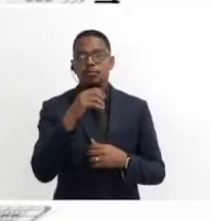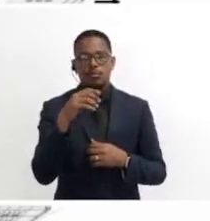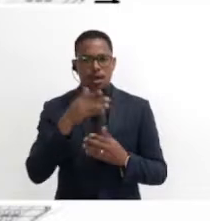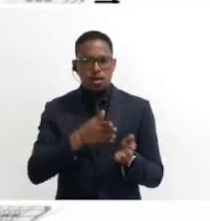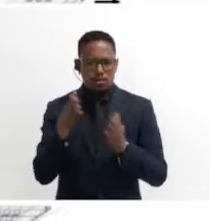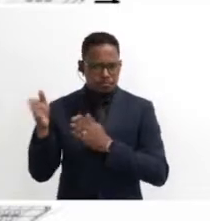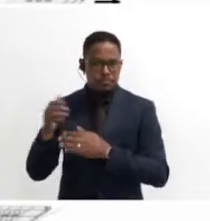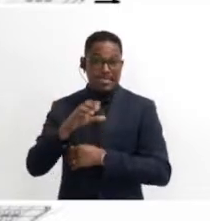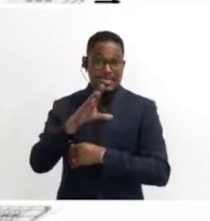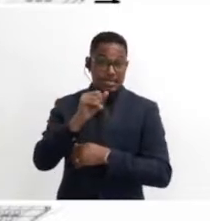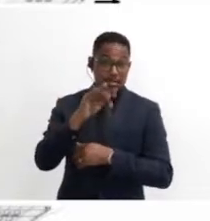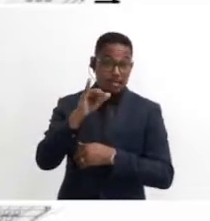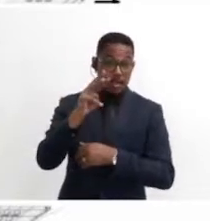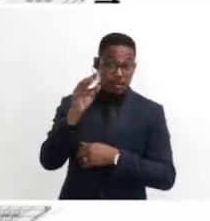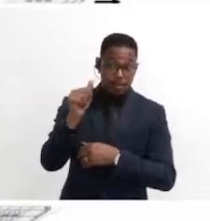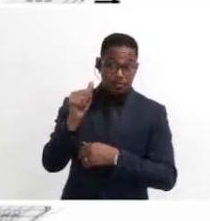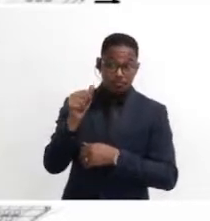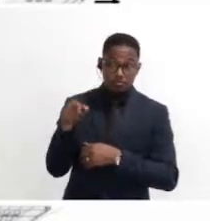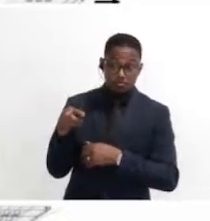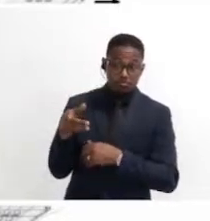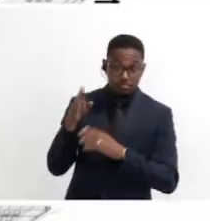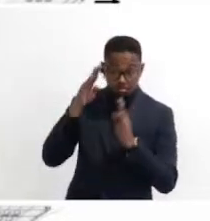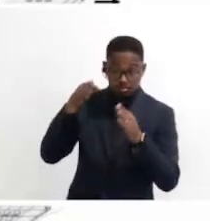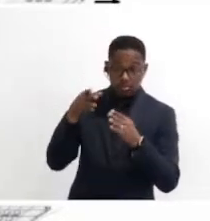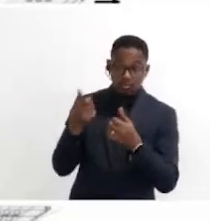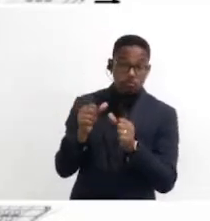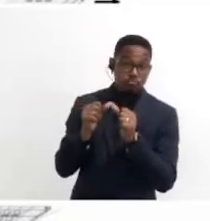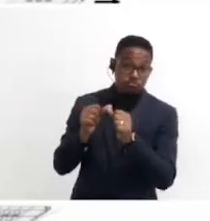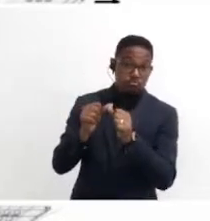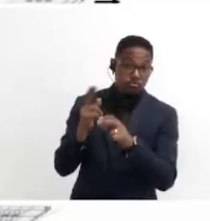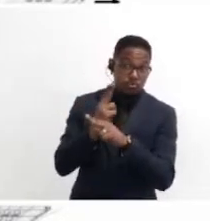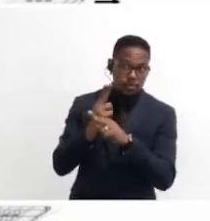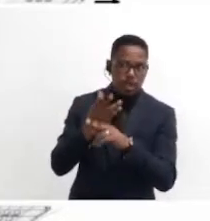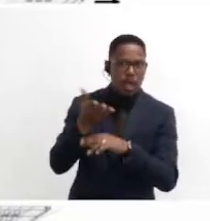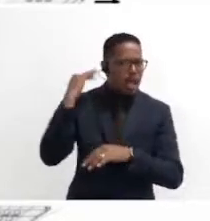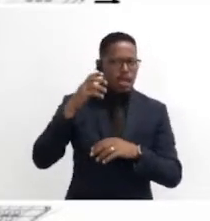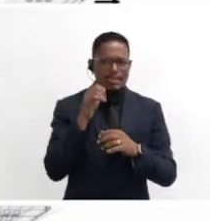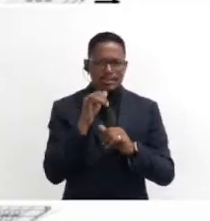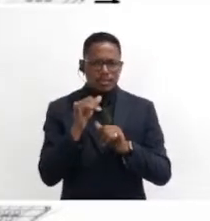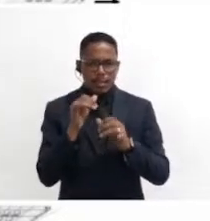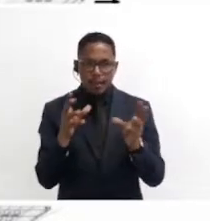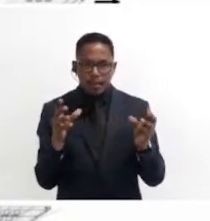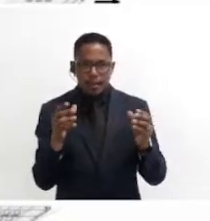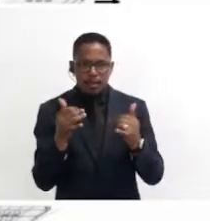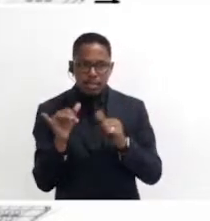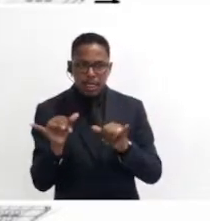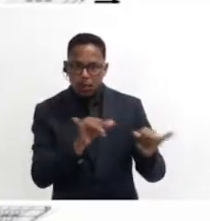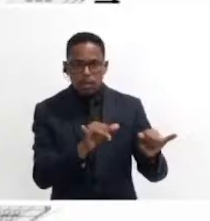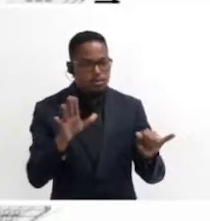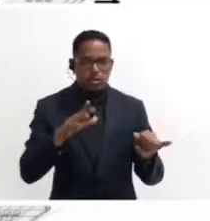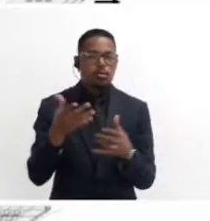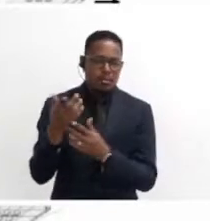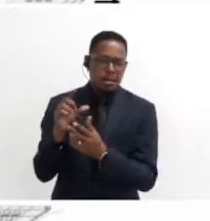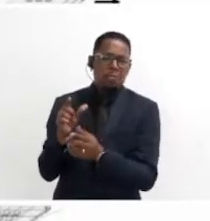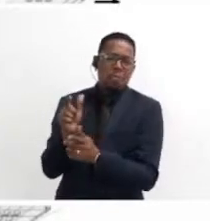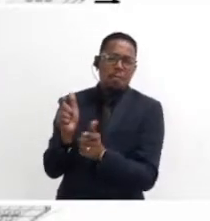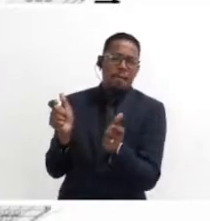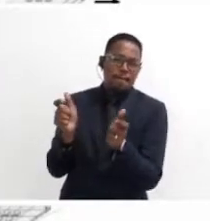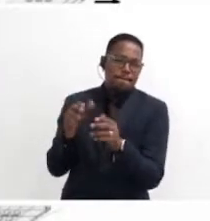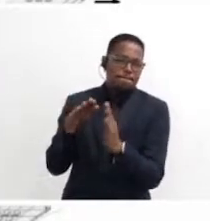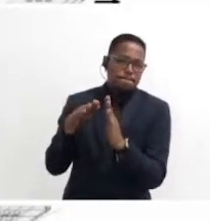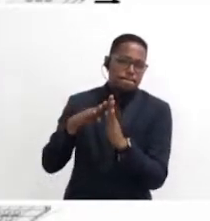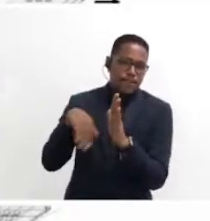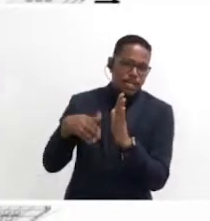nearly as much as before. So for a long time, Intel would package your microprocessors on